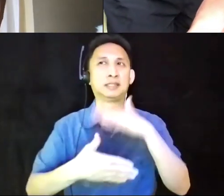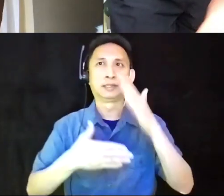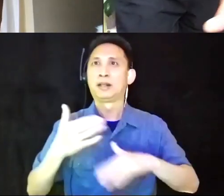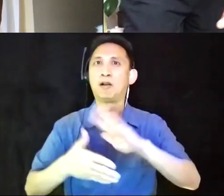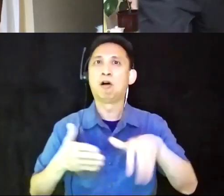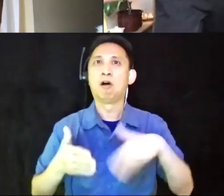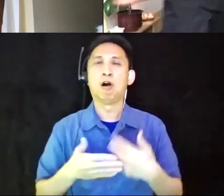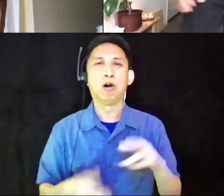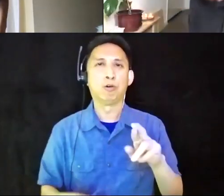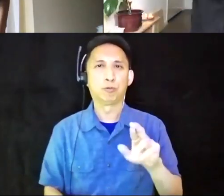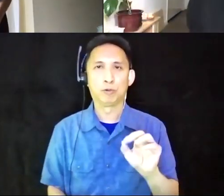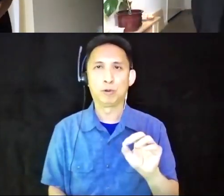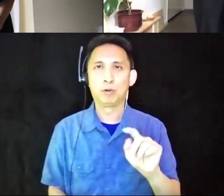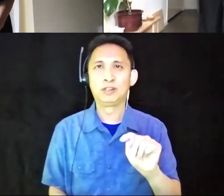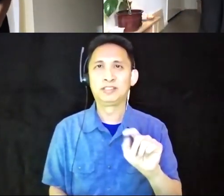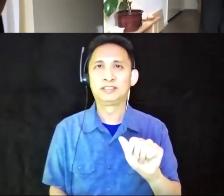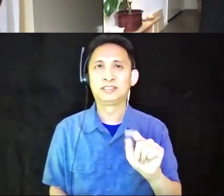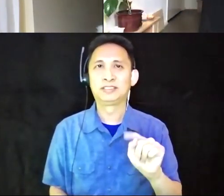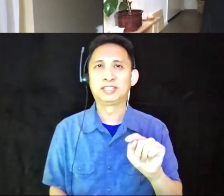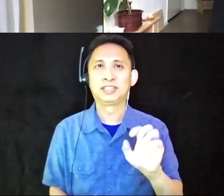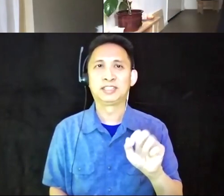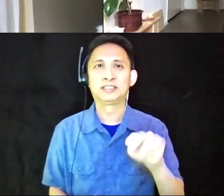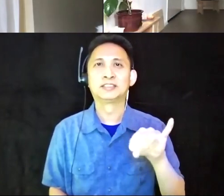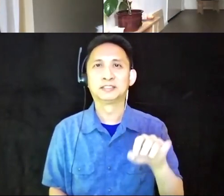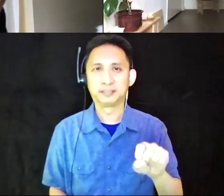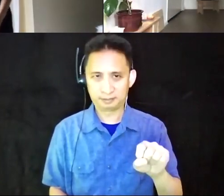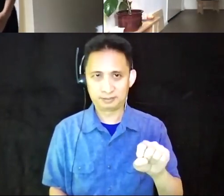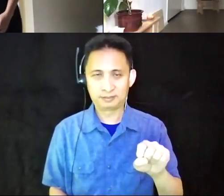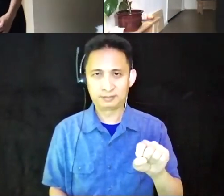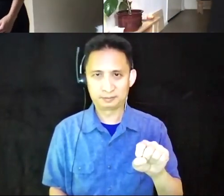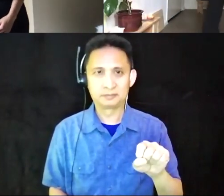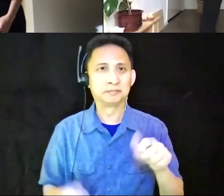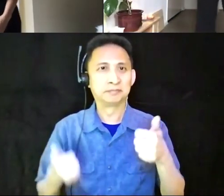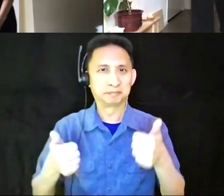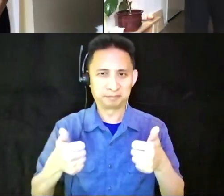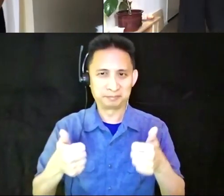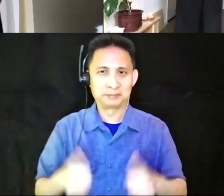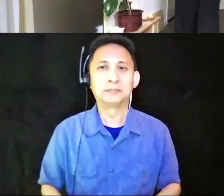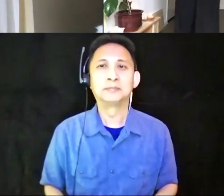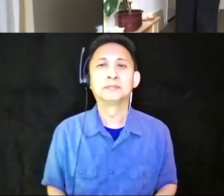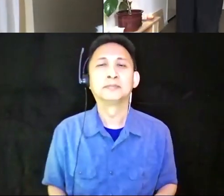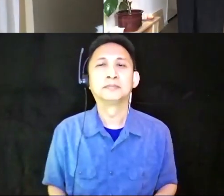rotations, lubricated our joints, and